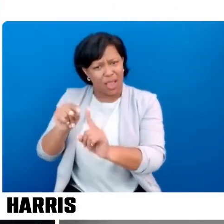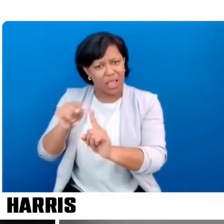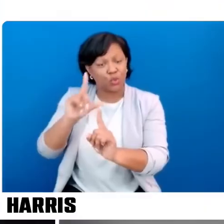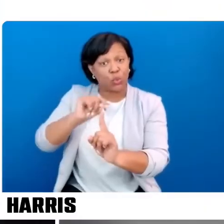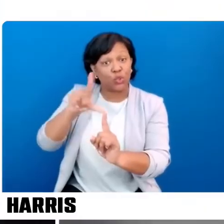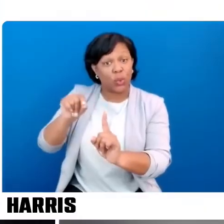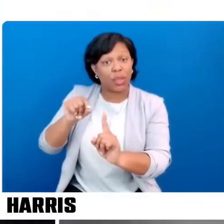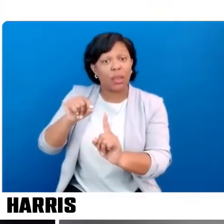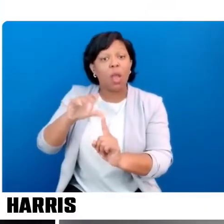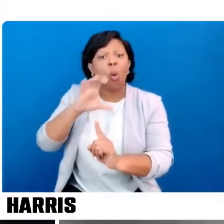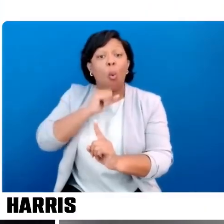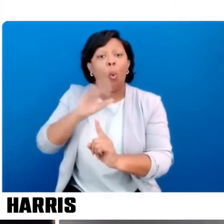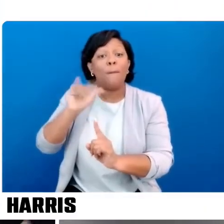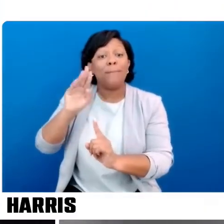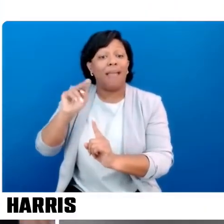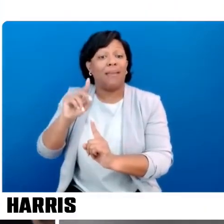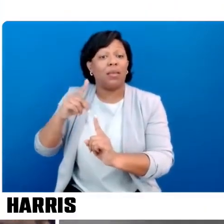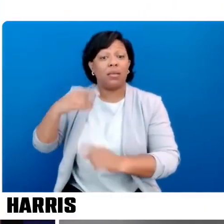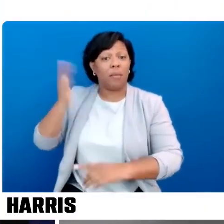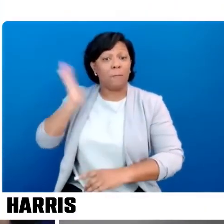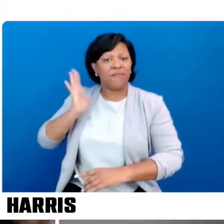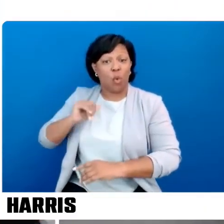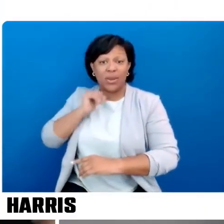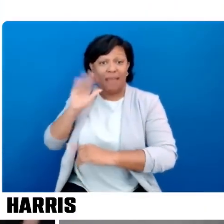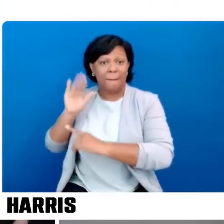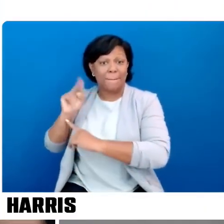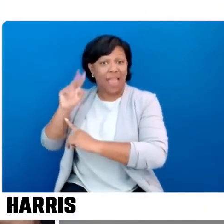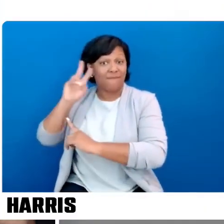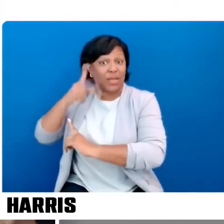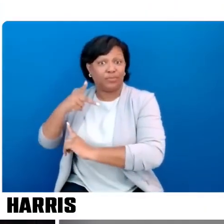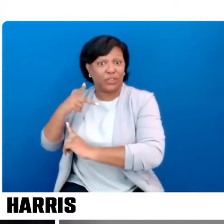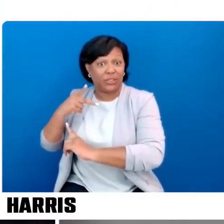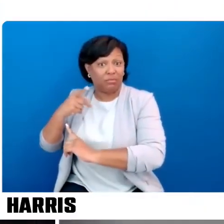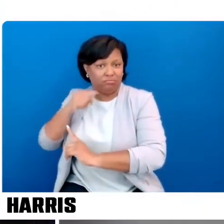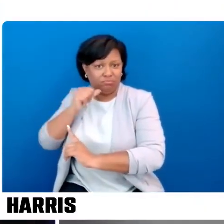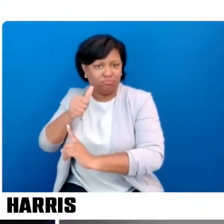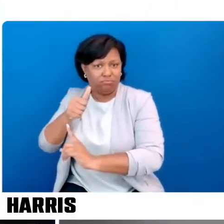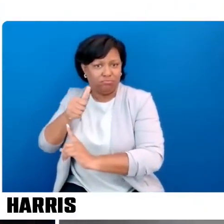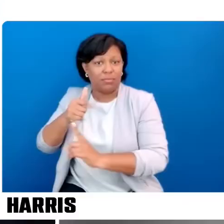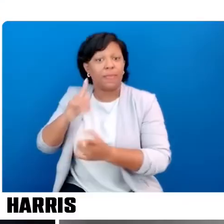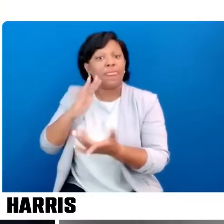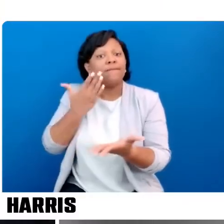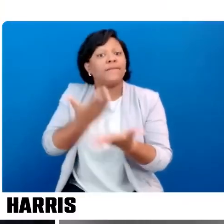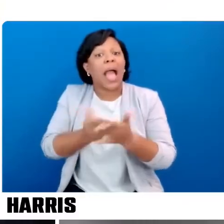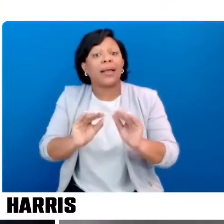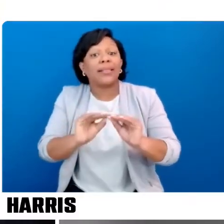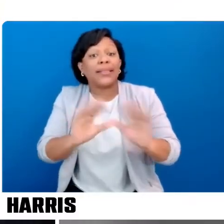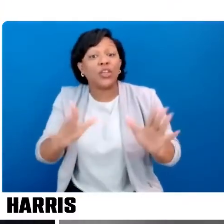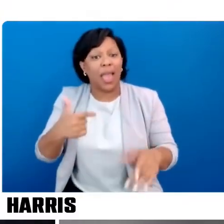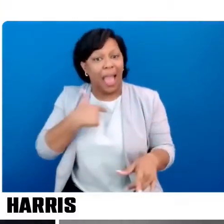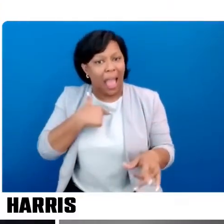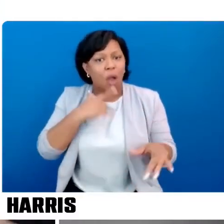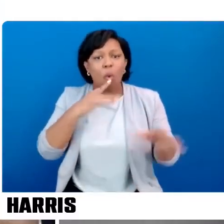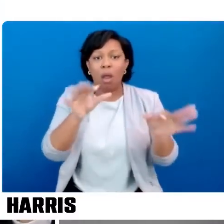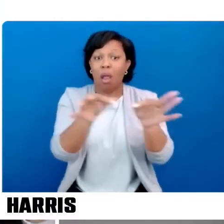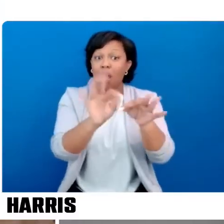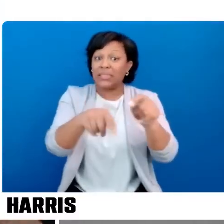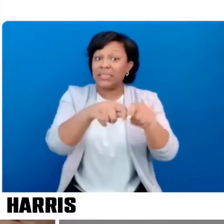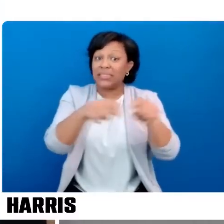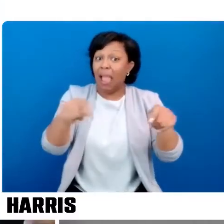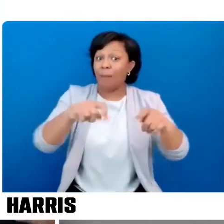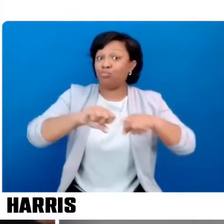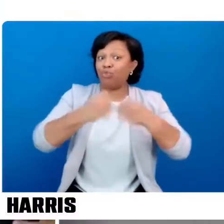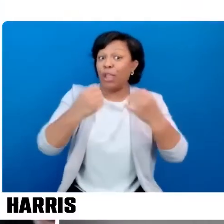banned fracking as Vice President of the United States. And in fact, I was the tie-breaking vote on the Inflation Reduction Act, which opened